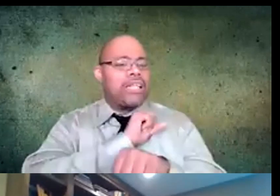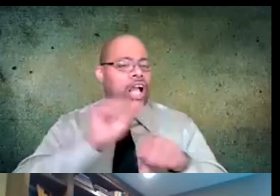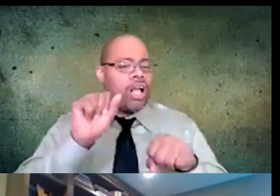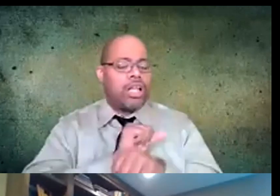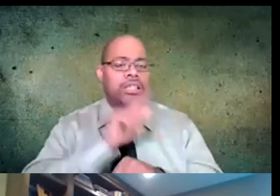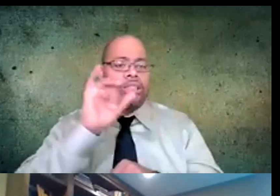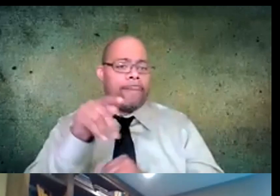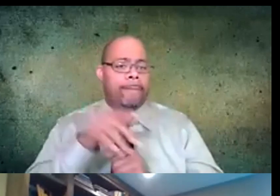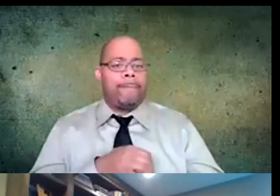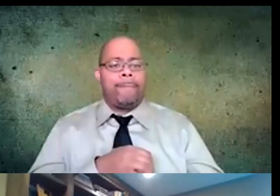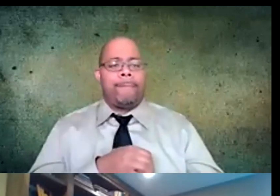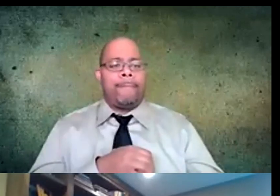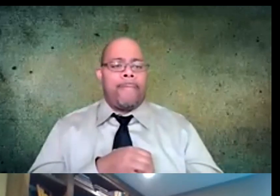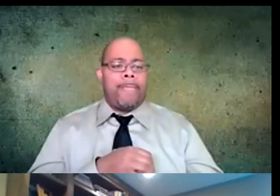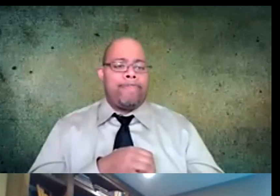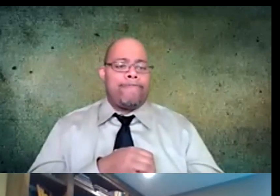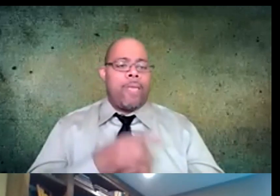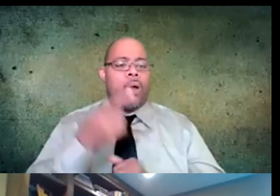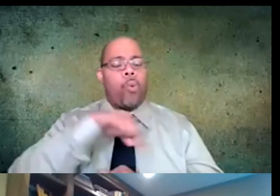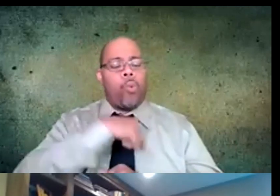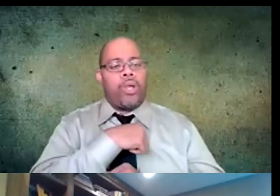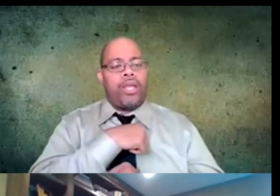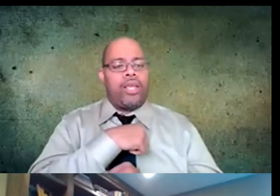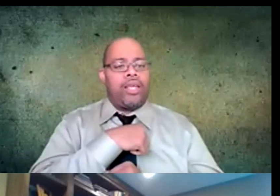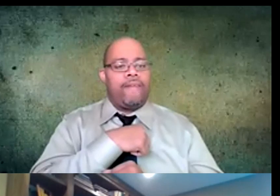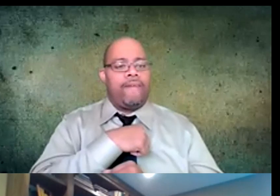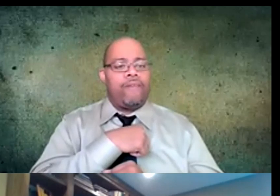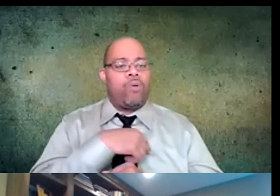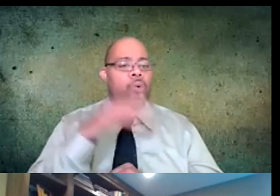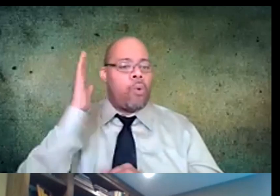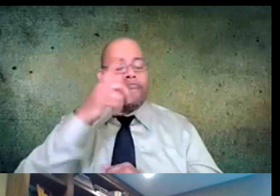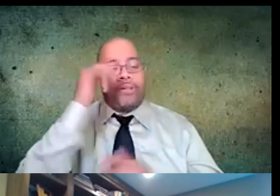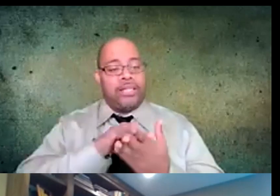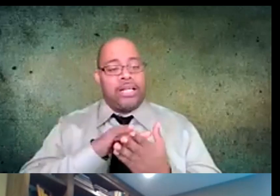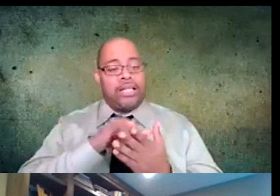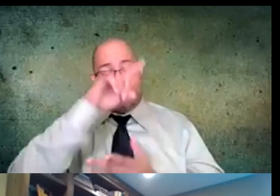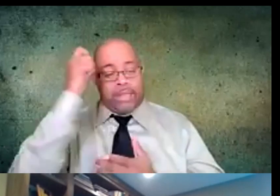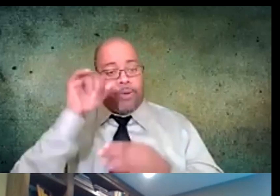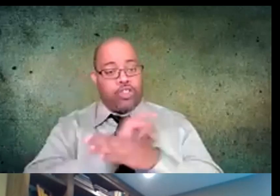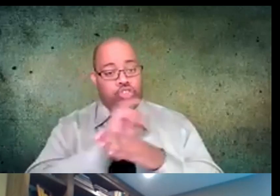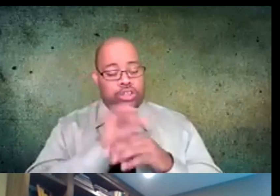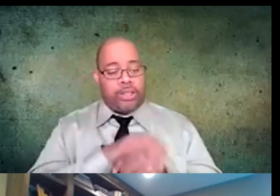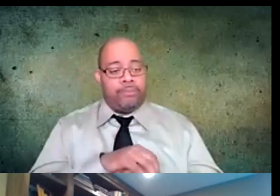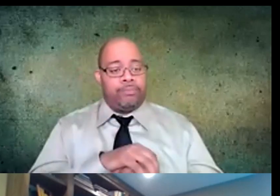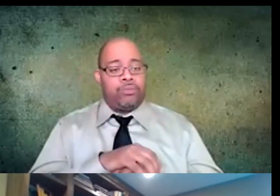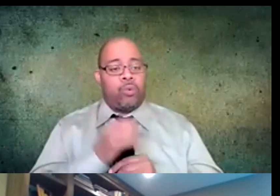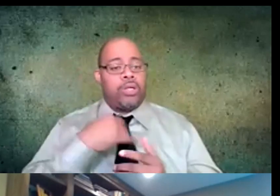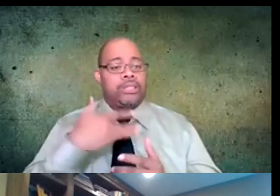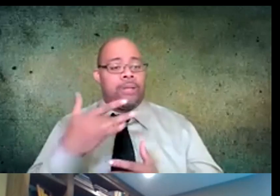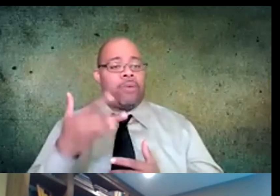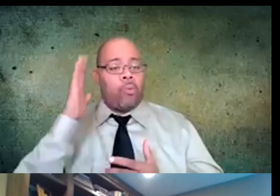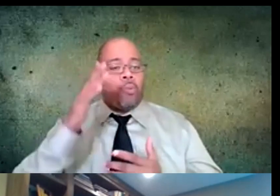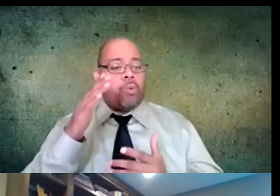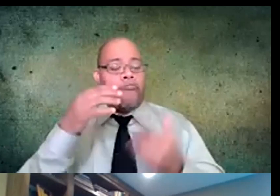tip is we will, because these are summer internship slots, so we will